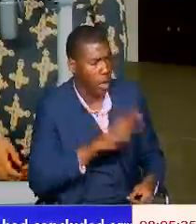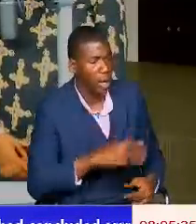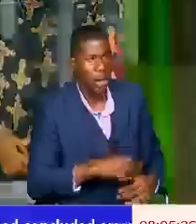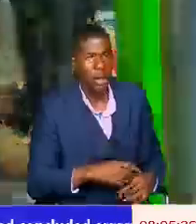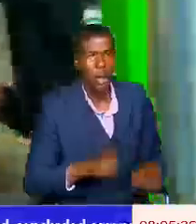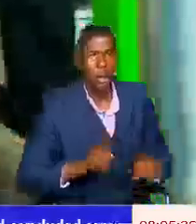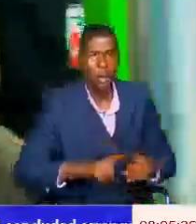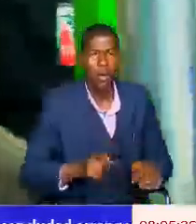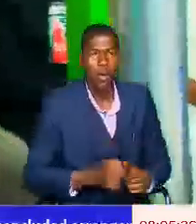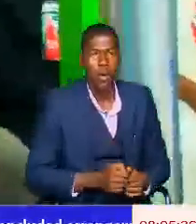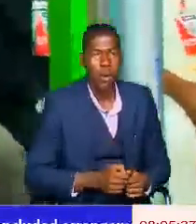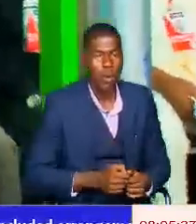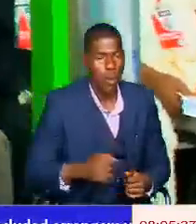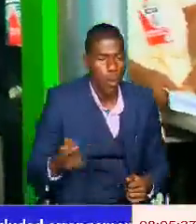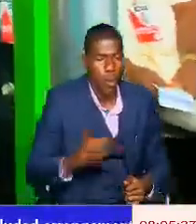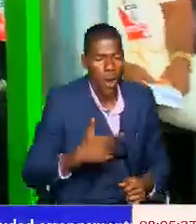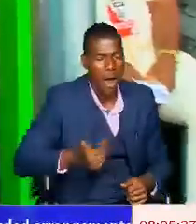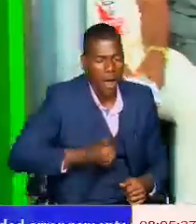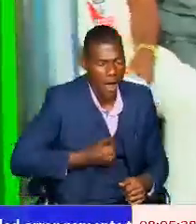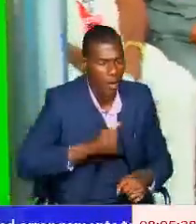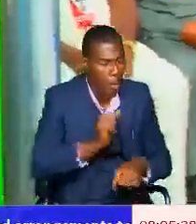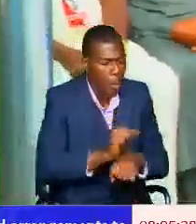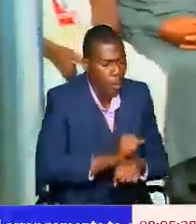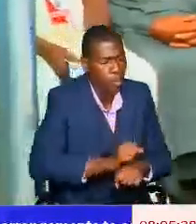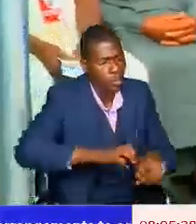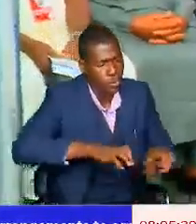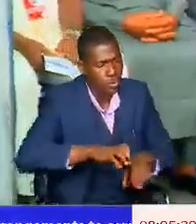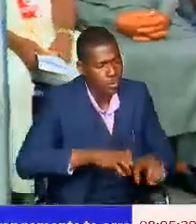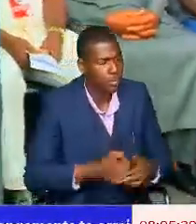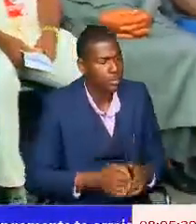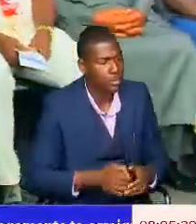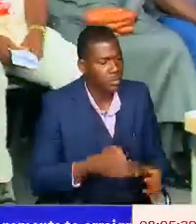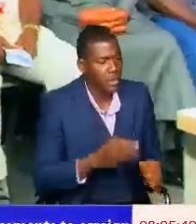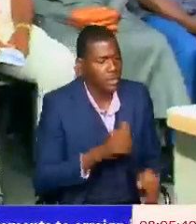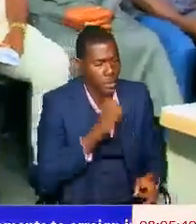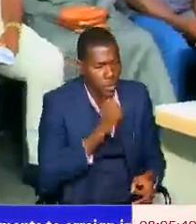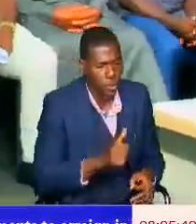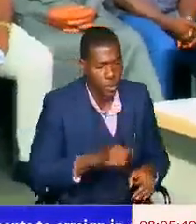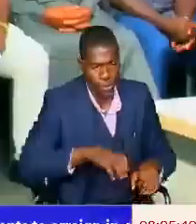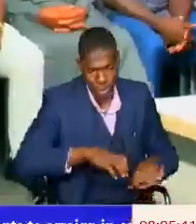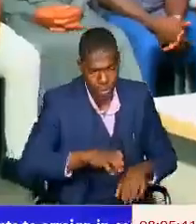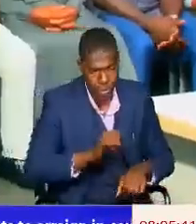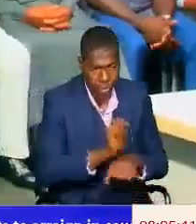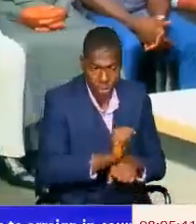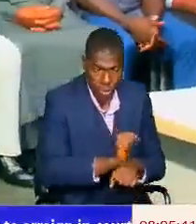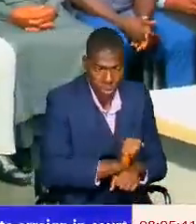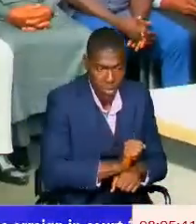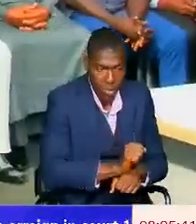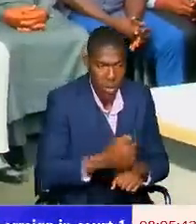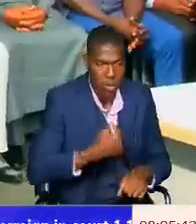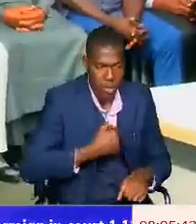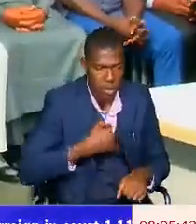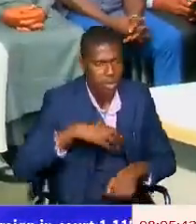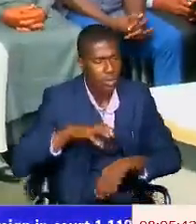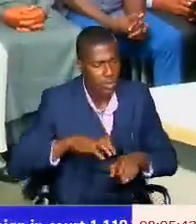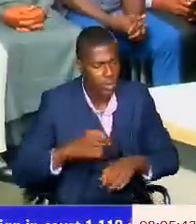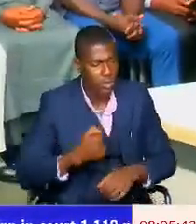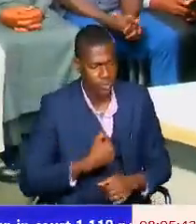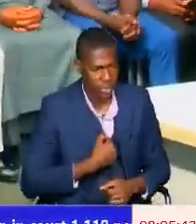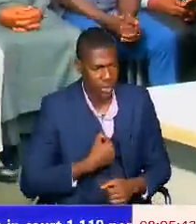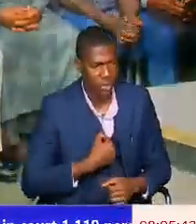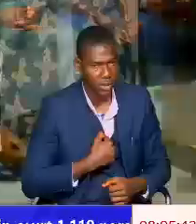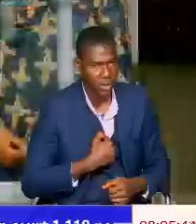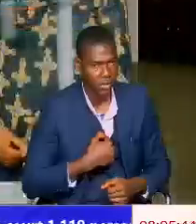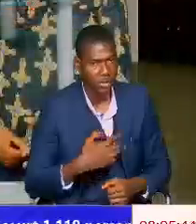Everybody get your own job to do. If you not do your own, I do my own. And